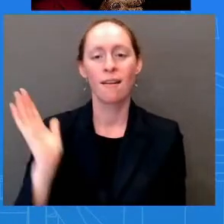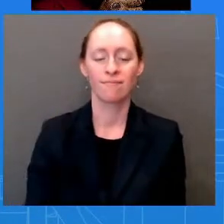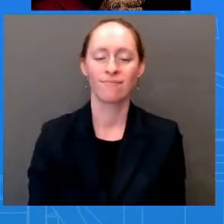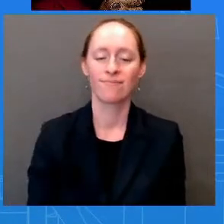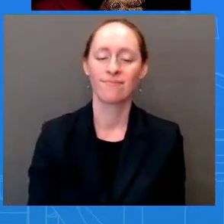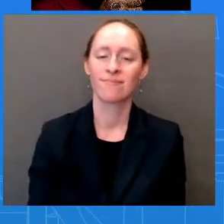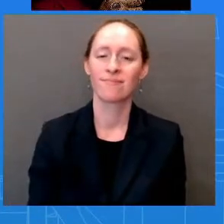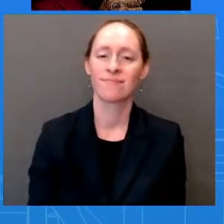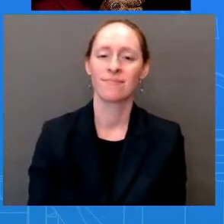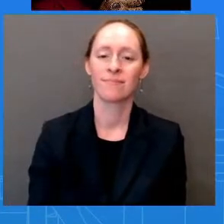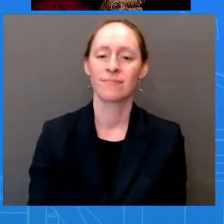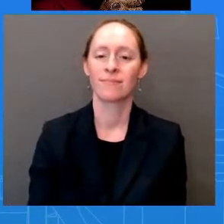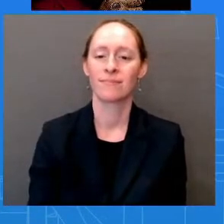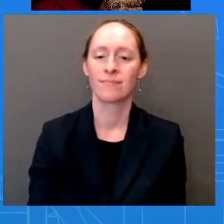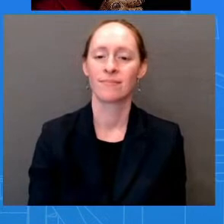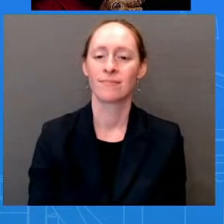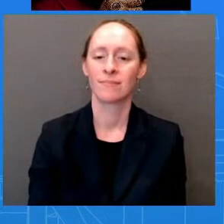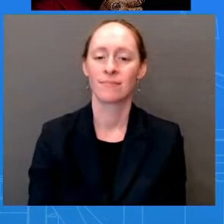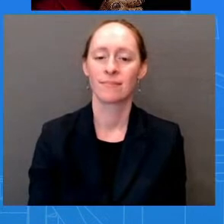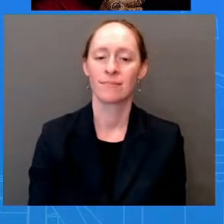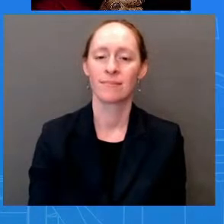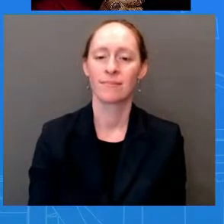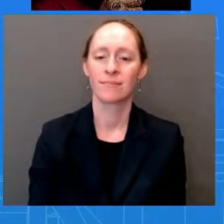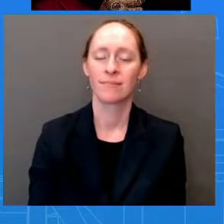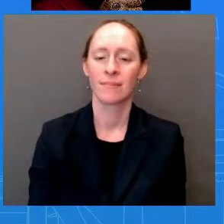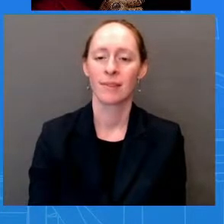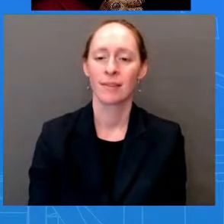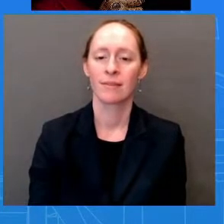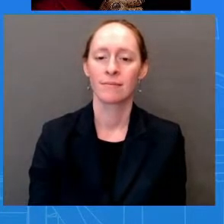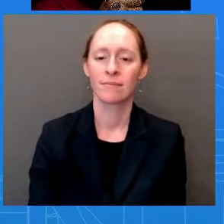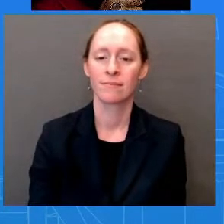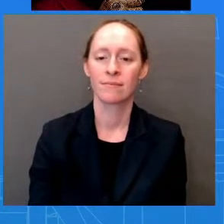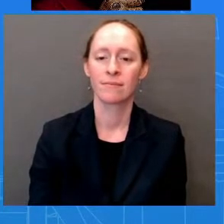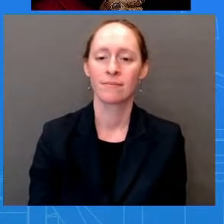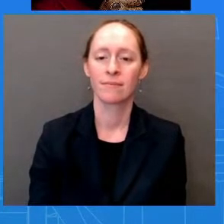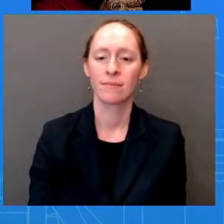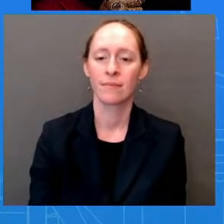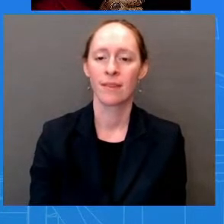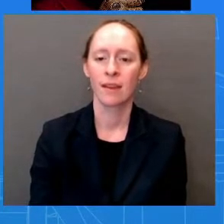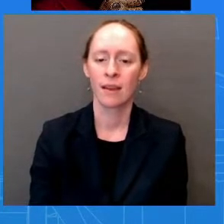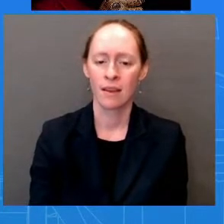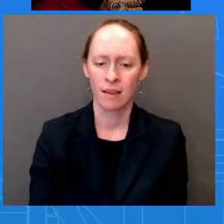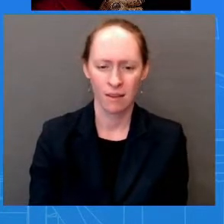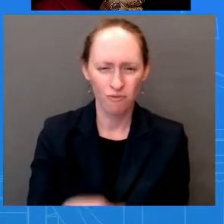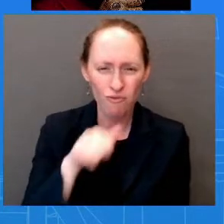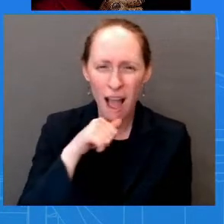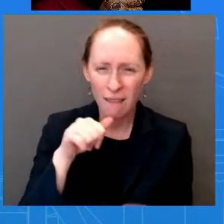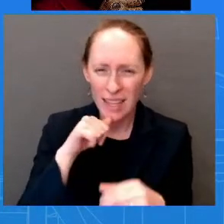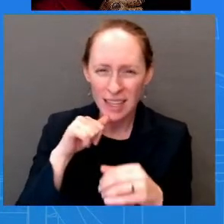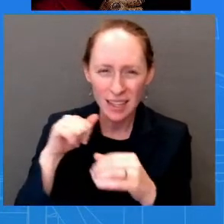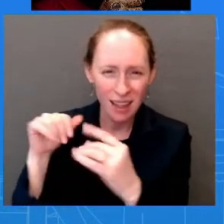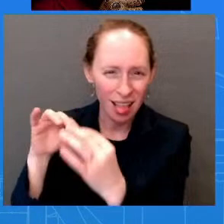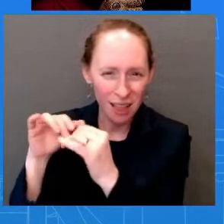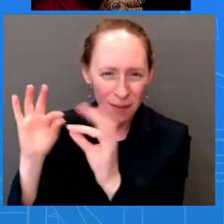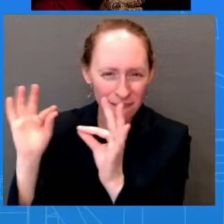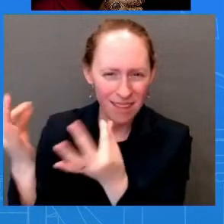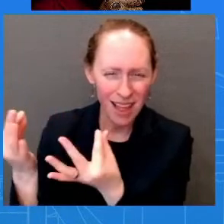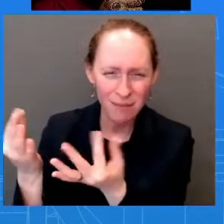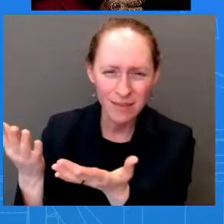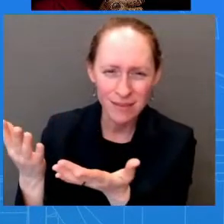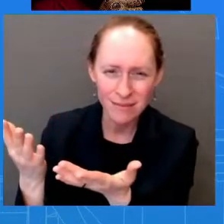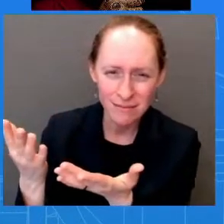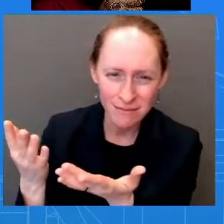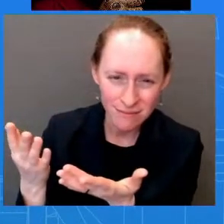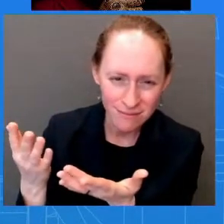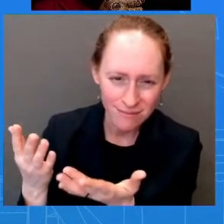private conversation, there won't be a Vogue family shoot of the private conversation. I have no idea. Okay. It's a private conversation that, by the way, I will